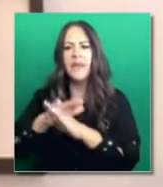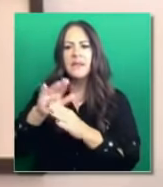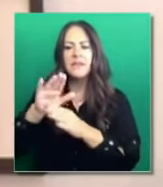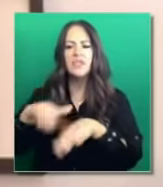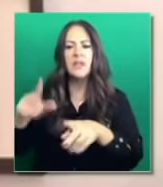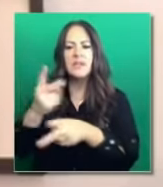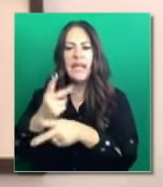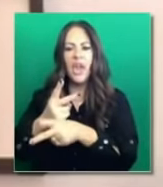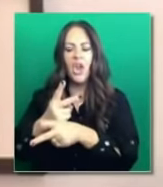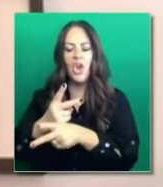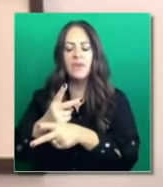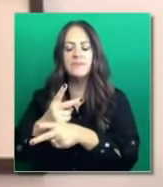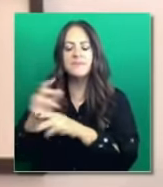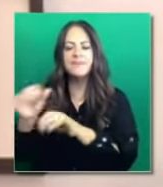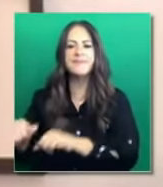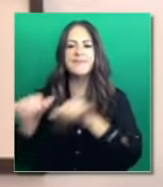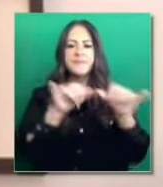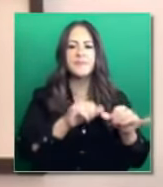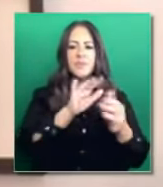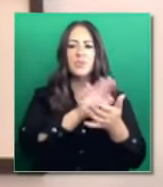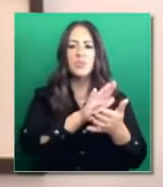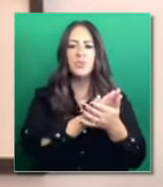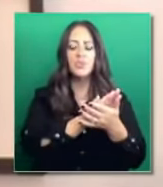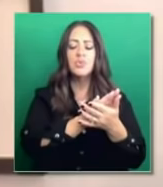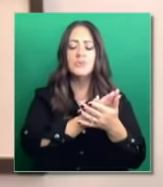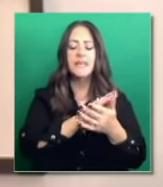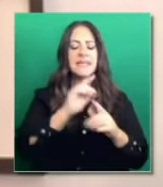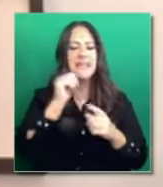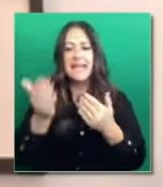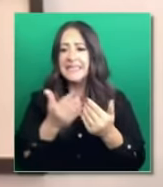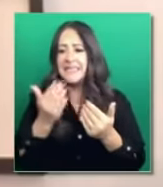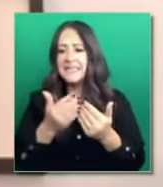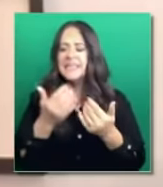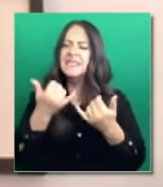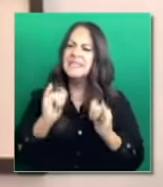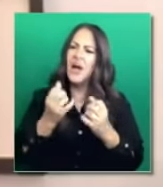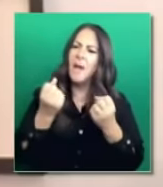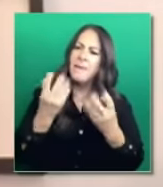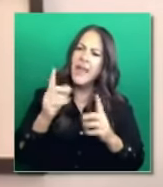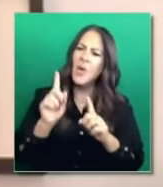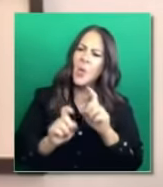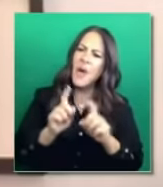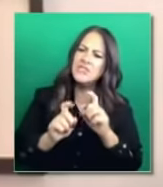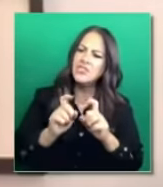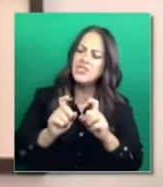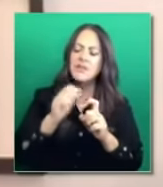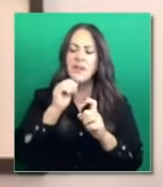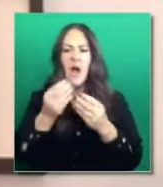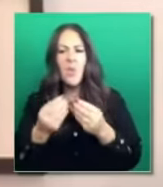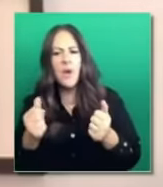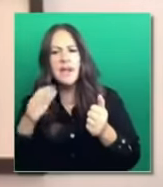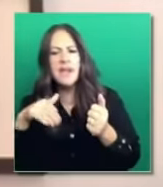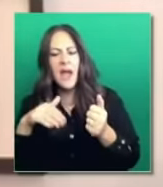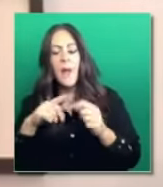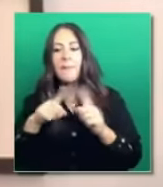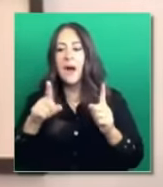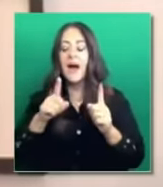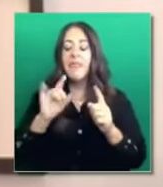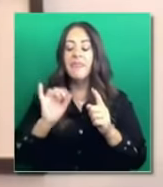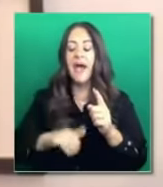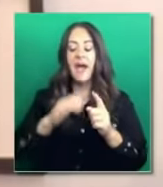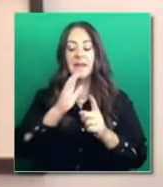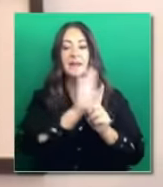person. This is not easy. I think there'll be many questions that still need to be worked out. The governor mentioned it. Even this proposal is iterative, and I think there are